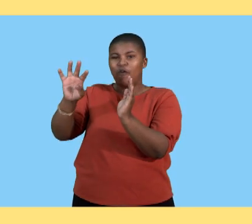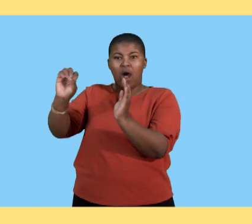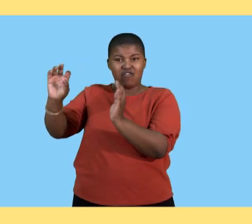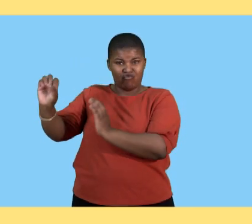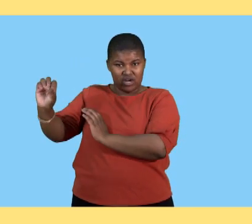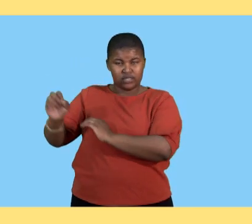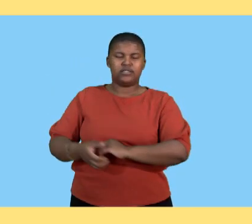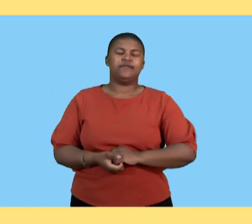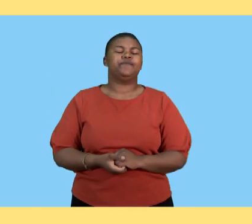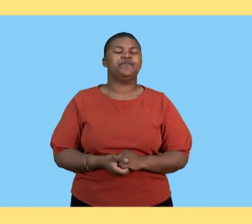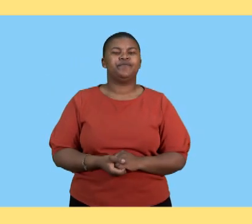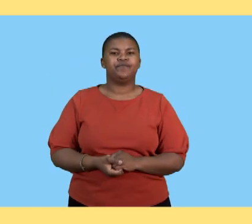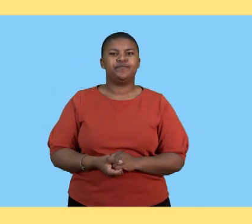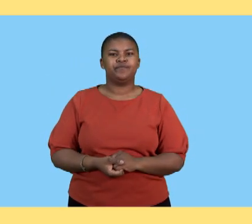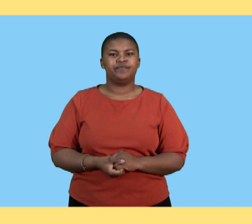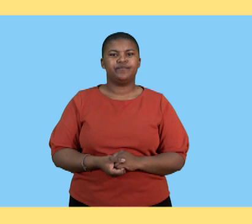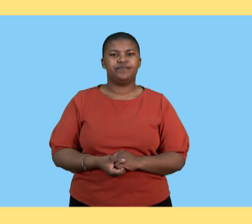133,400.